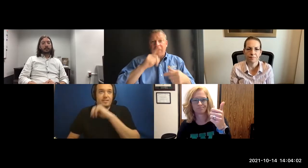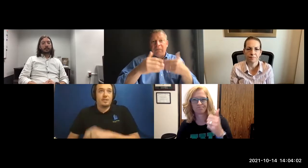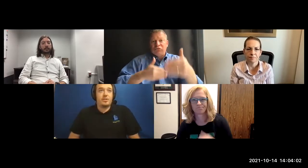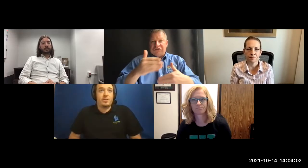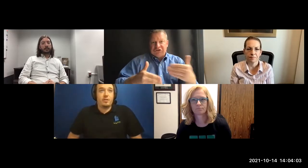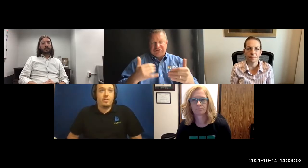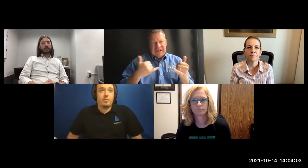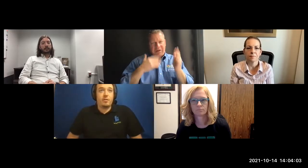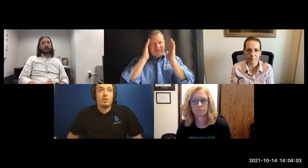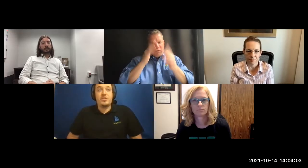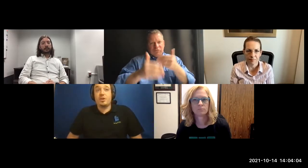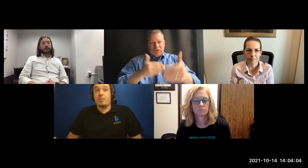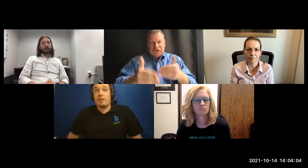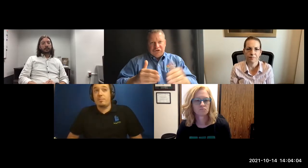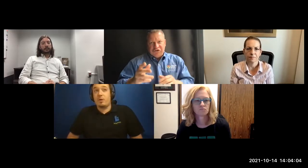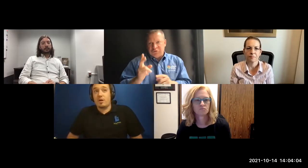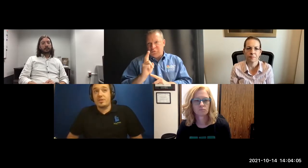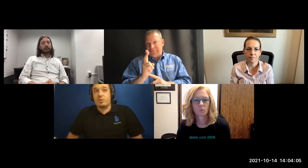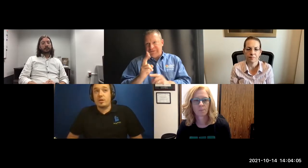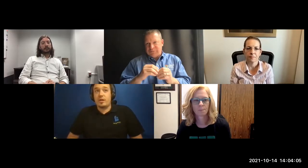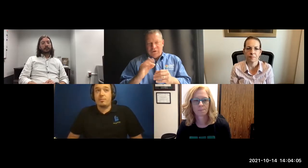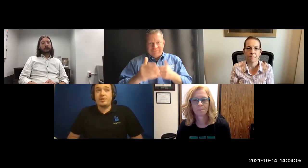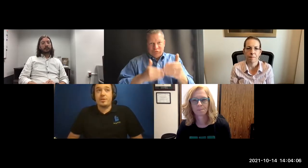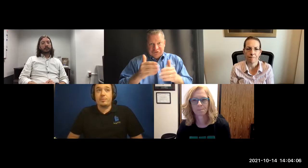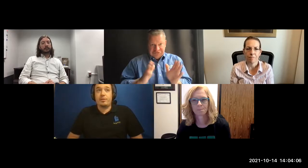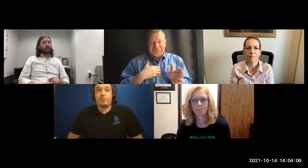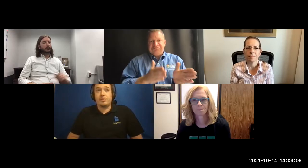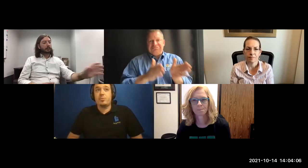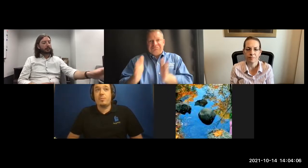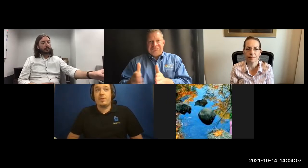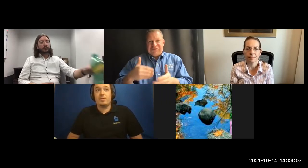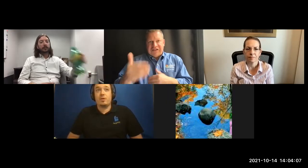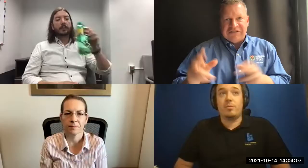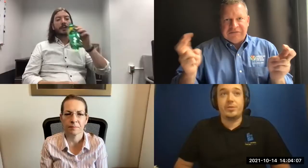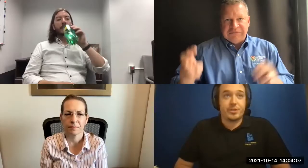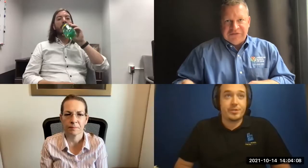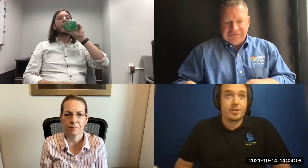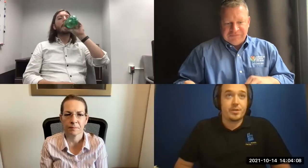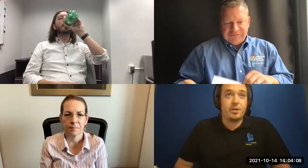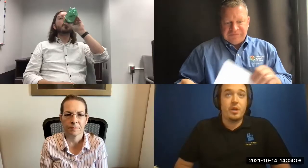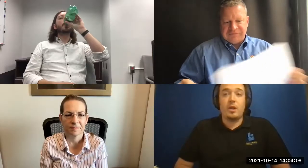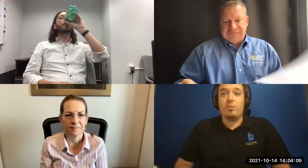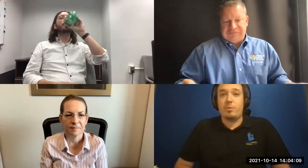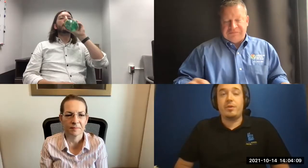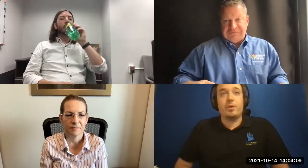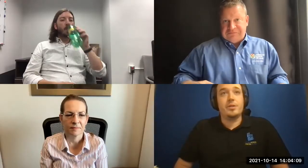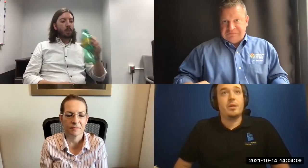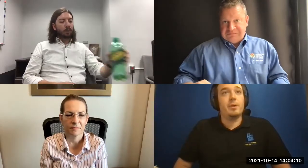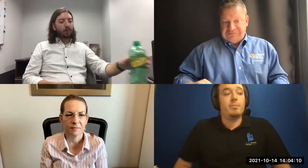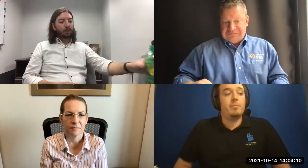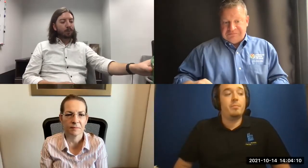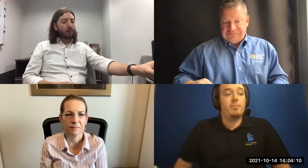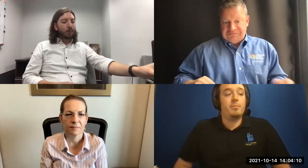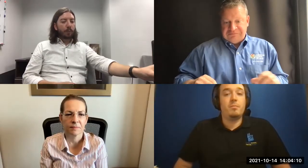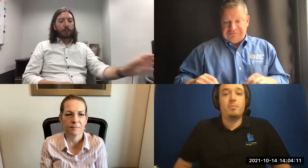of today's agenda. Unless you're talking about the process, we're looking at the procedural manual. So 2 more minutes on procedure discussion, and then we'll move into our next